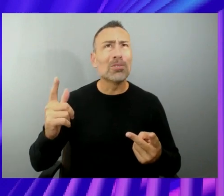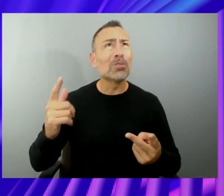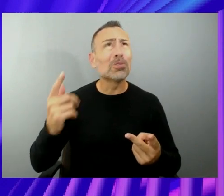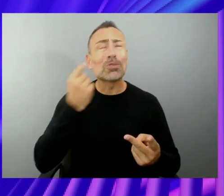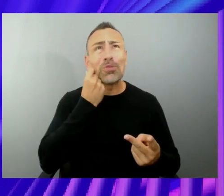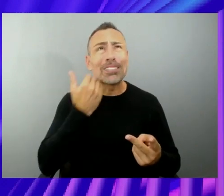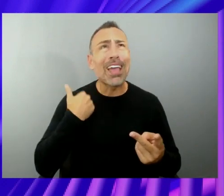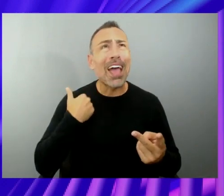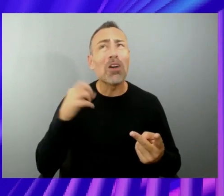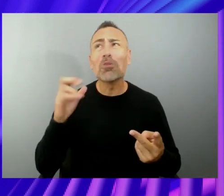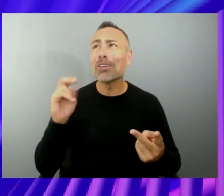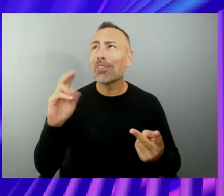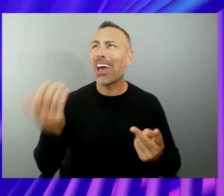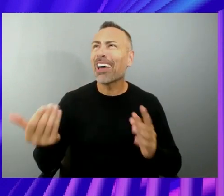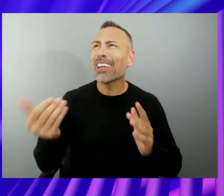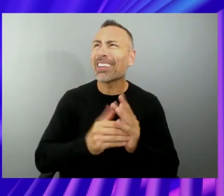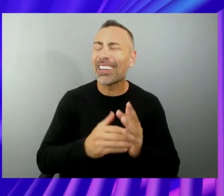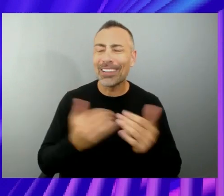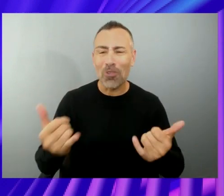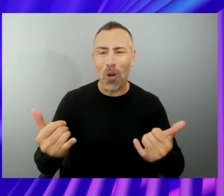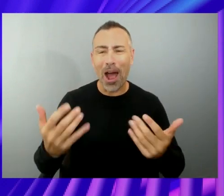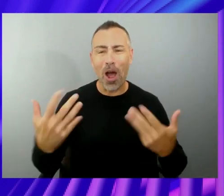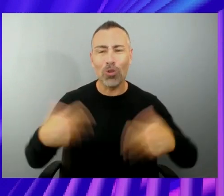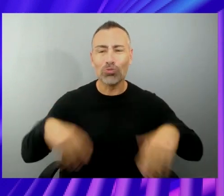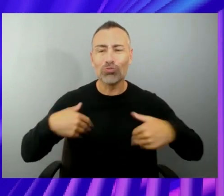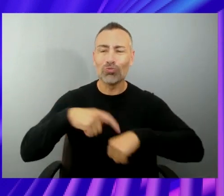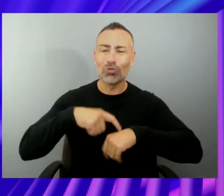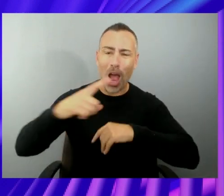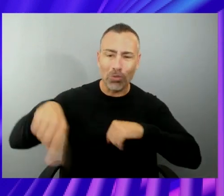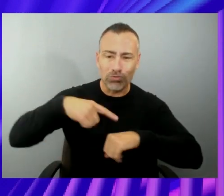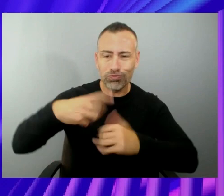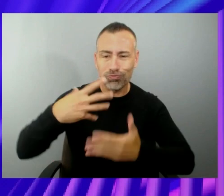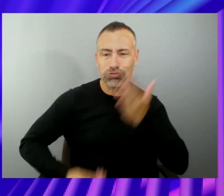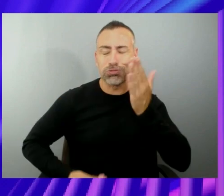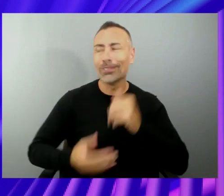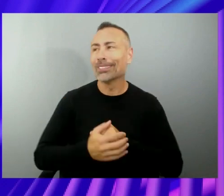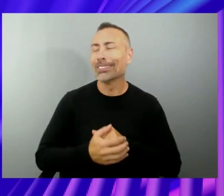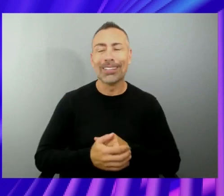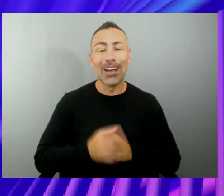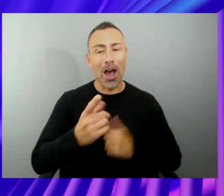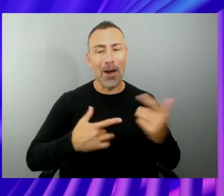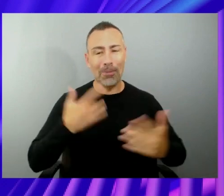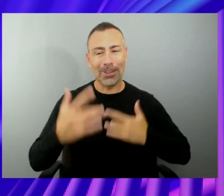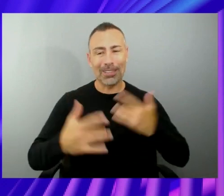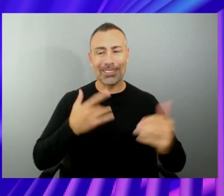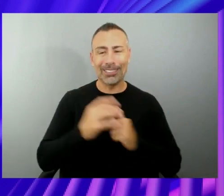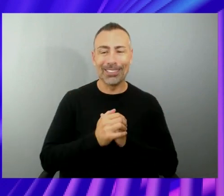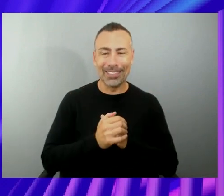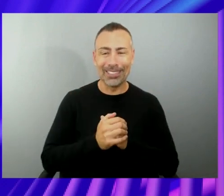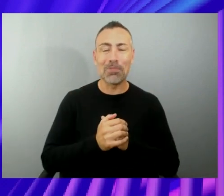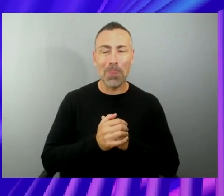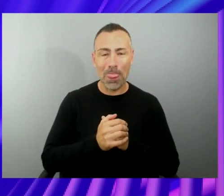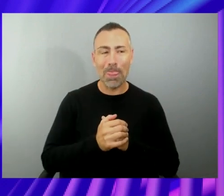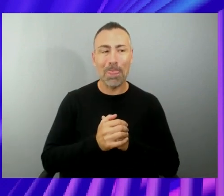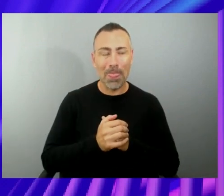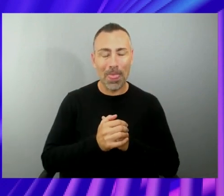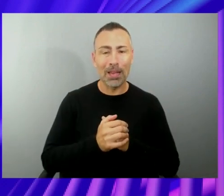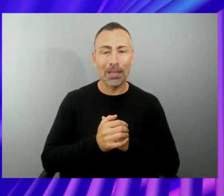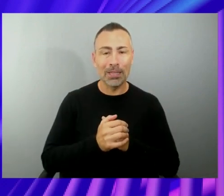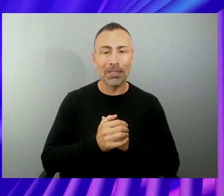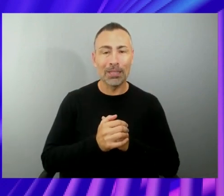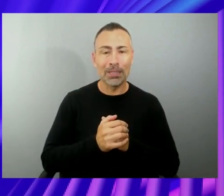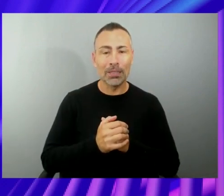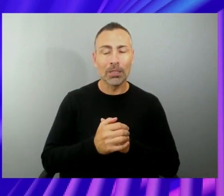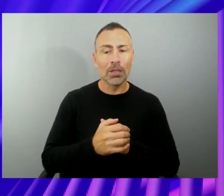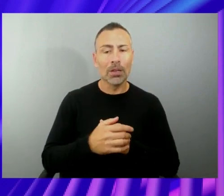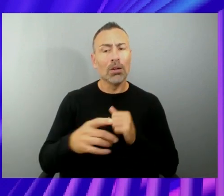go. reInvent. Yeah, I'm excited. I'm excited too. Gears are all firing off. So we're doing, but Safe Room in August